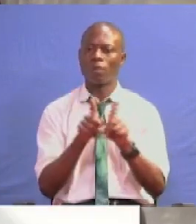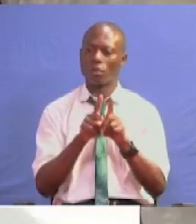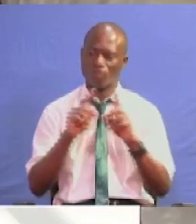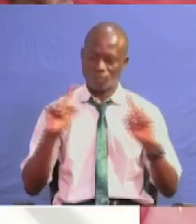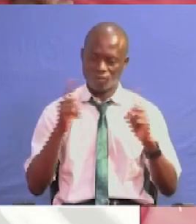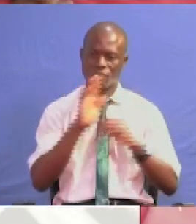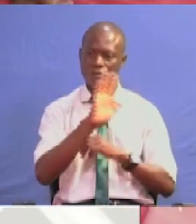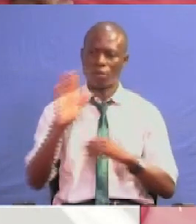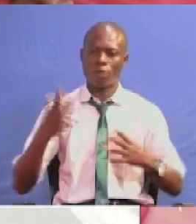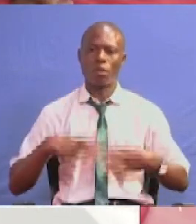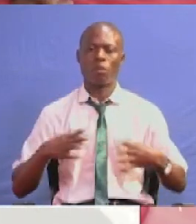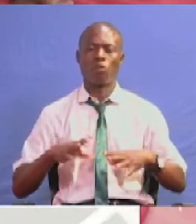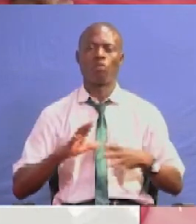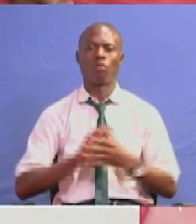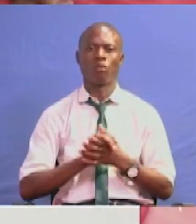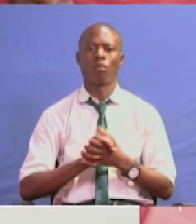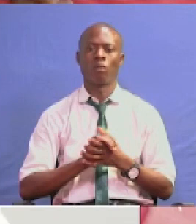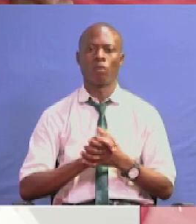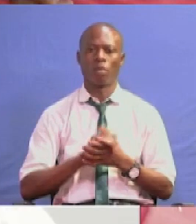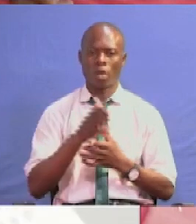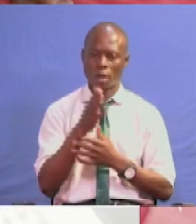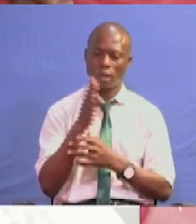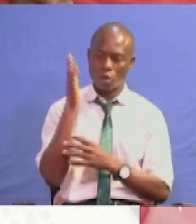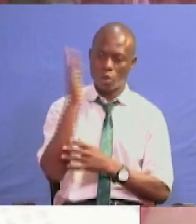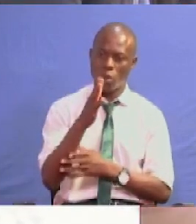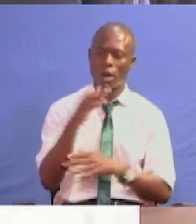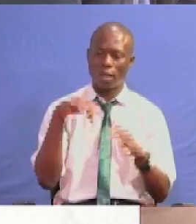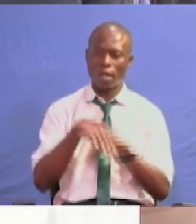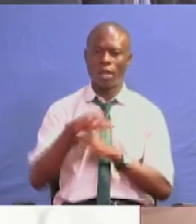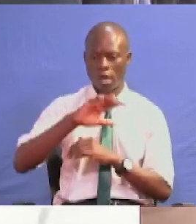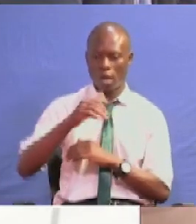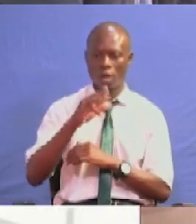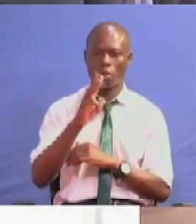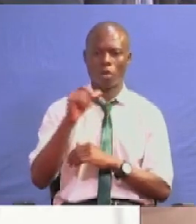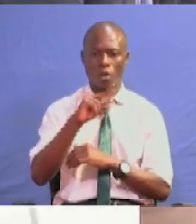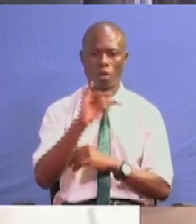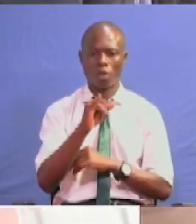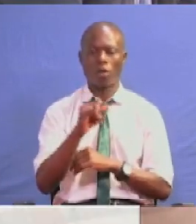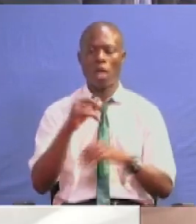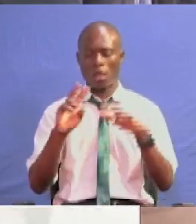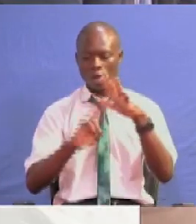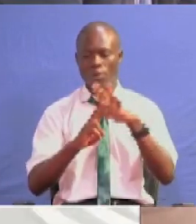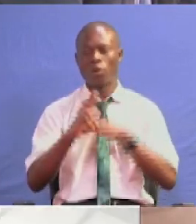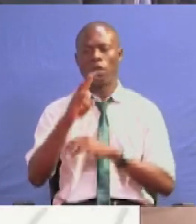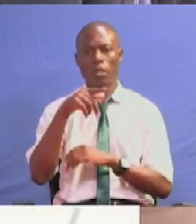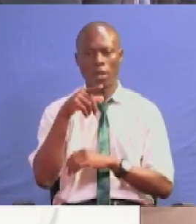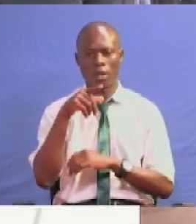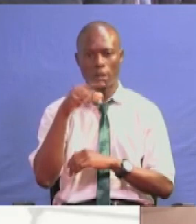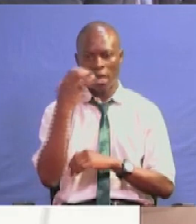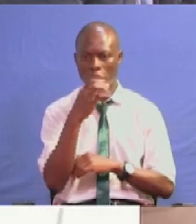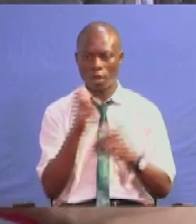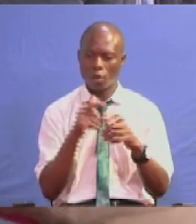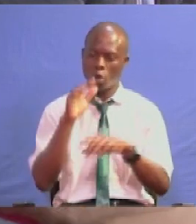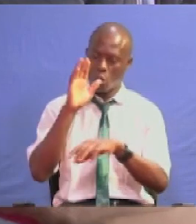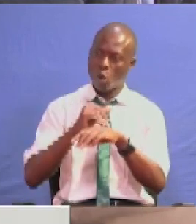wake. In his tour to Uasin Gishu County, Deputy President Rigathi Gachagua has called on all leaders to campaign